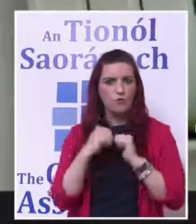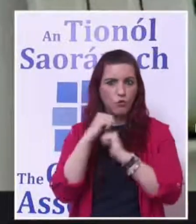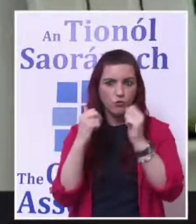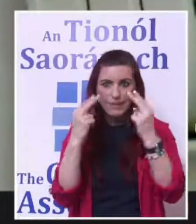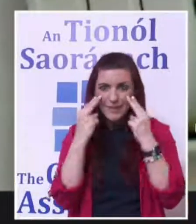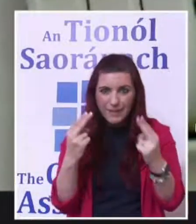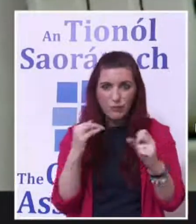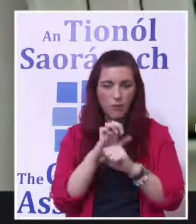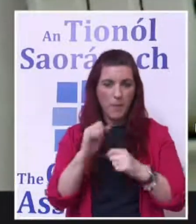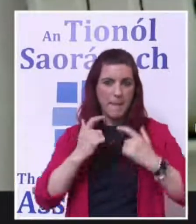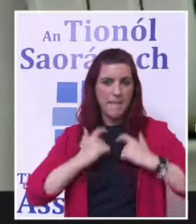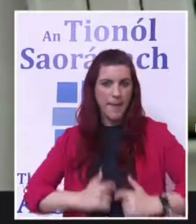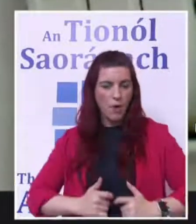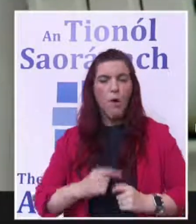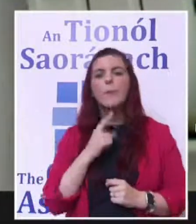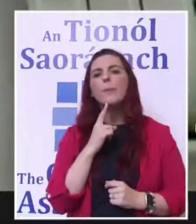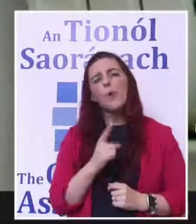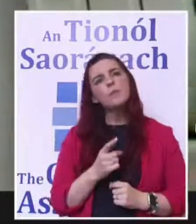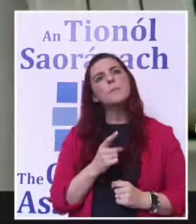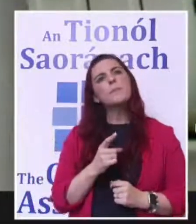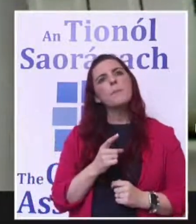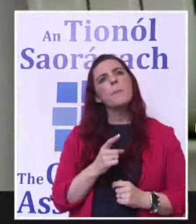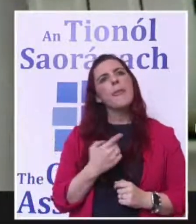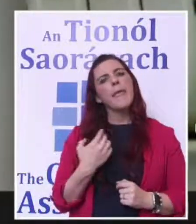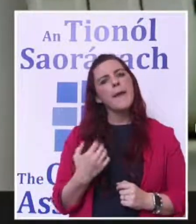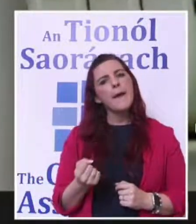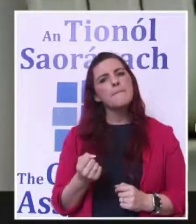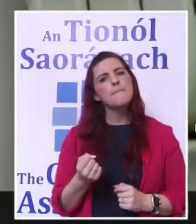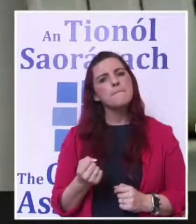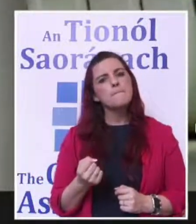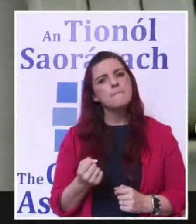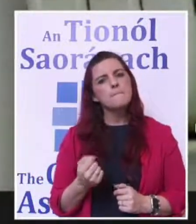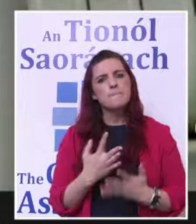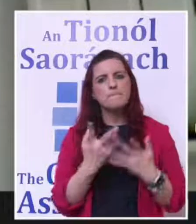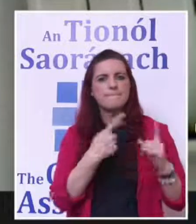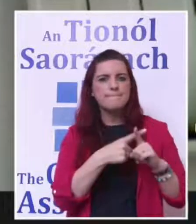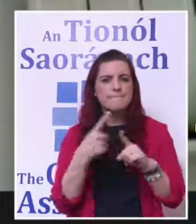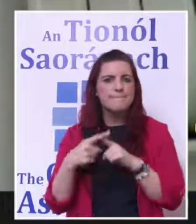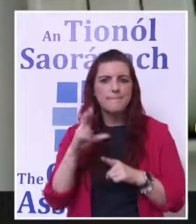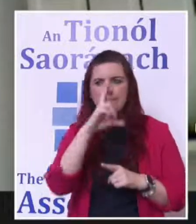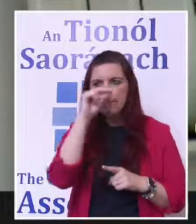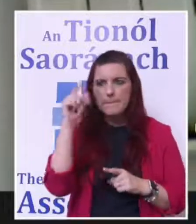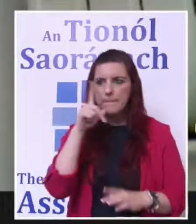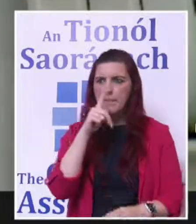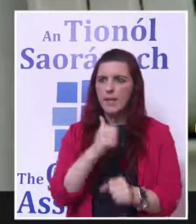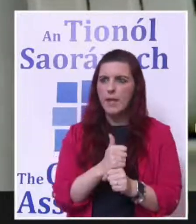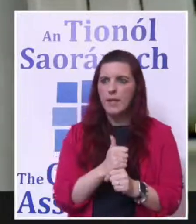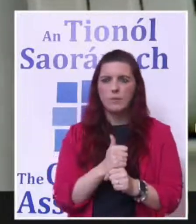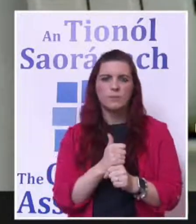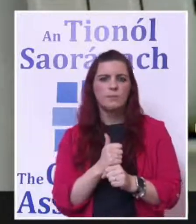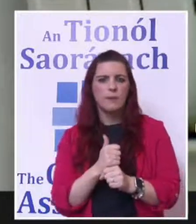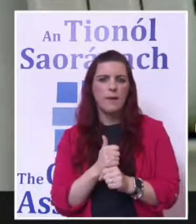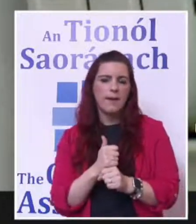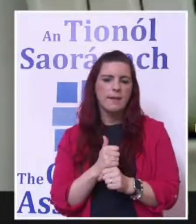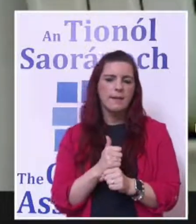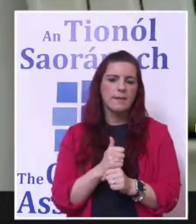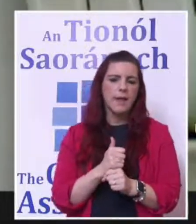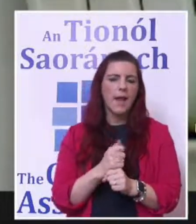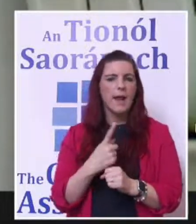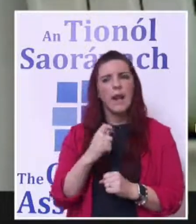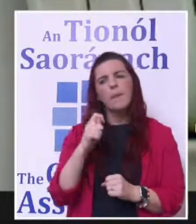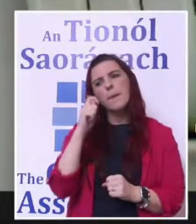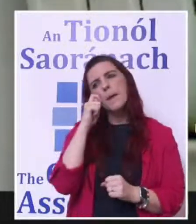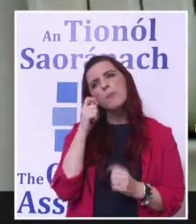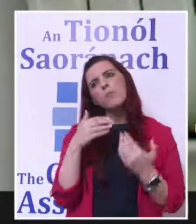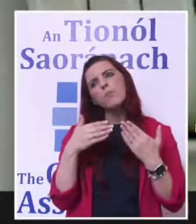that. But there are different examples, obviously, which we talked about. And I suppose in a broad